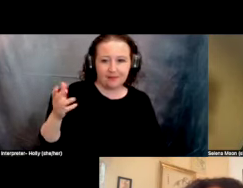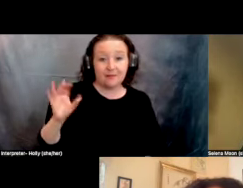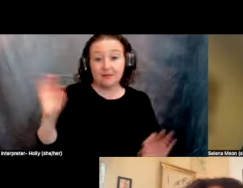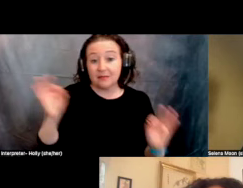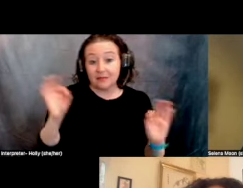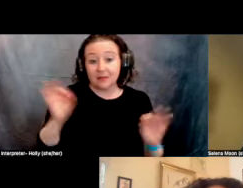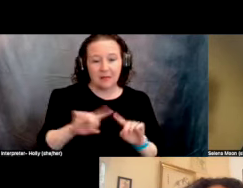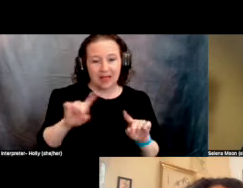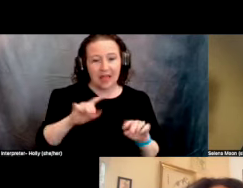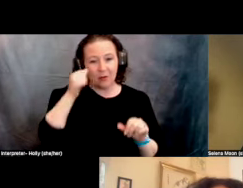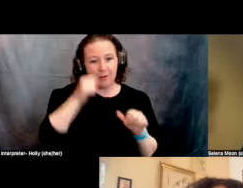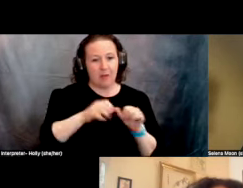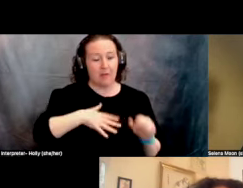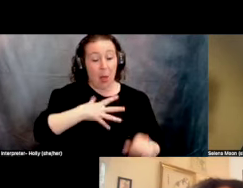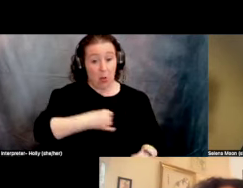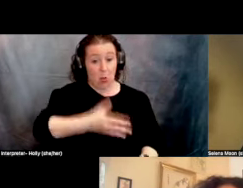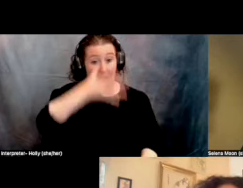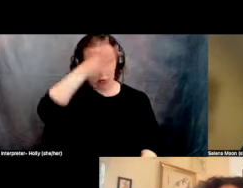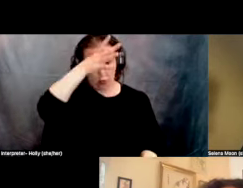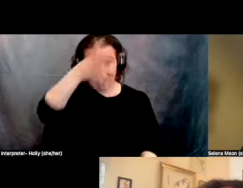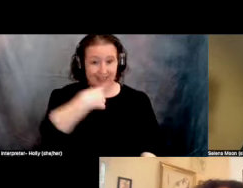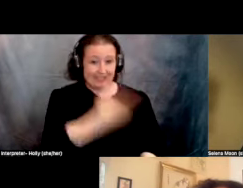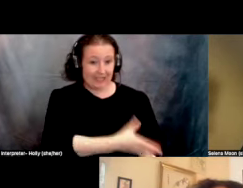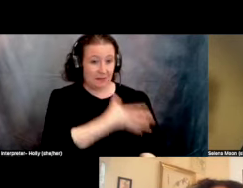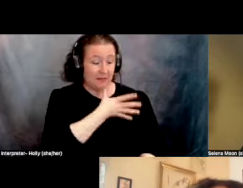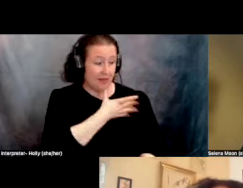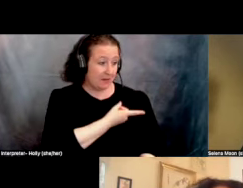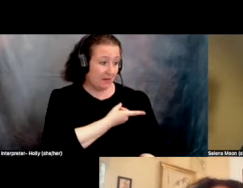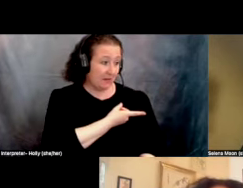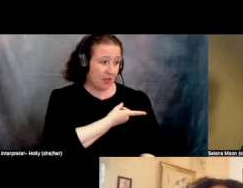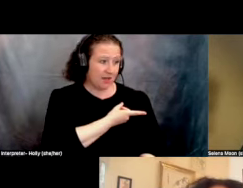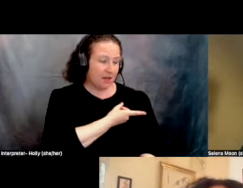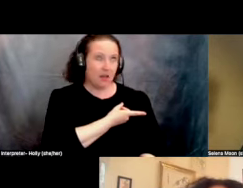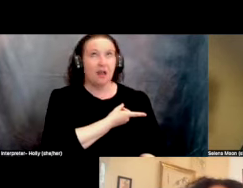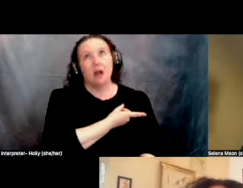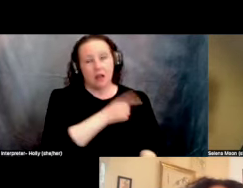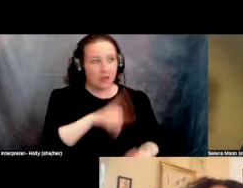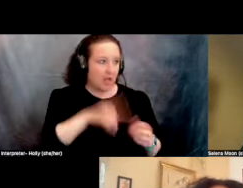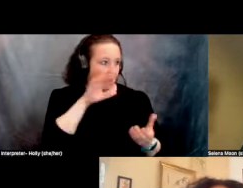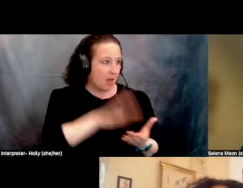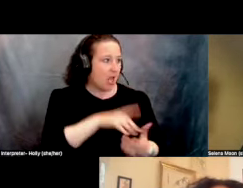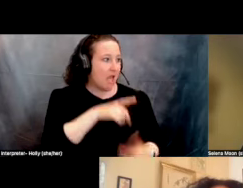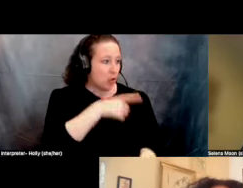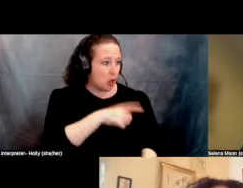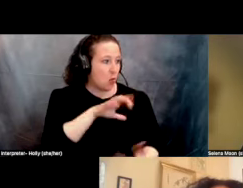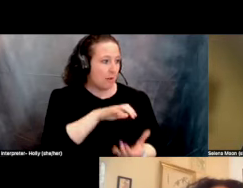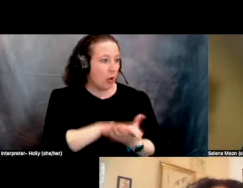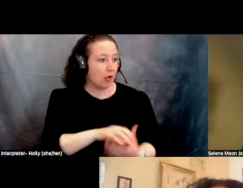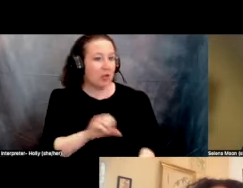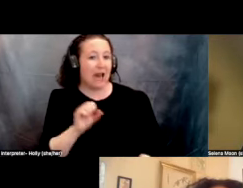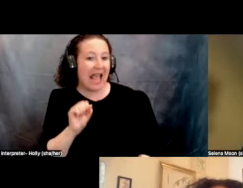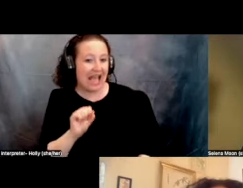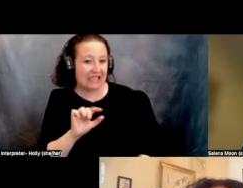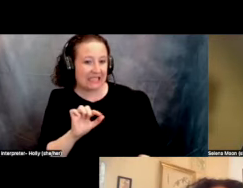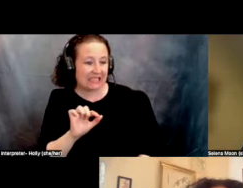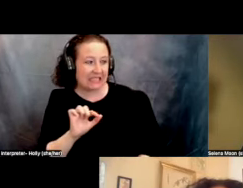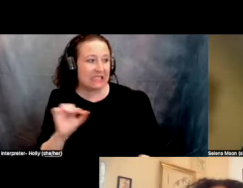remember my white grandfather telling my mom that he can't believe that she married an S-word, a racial slur for a Mexican